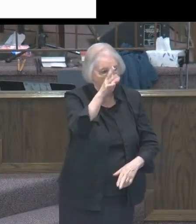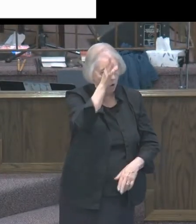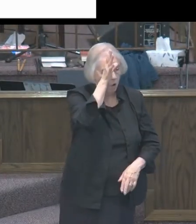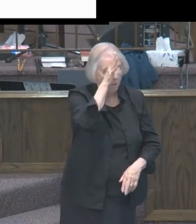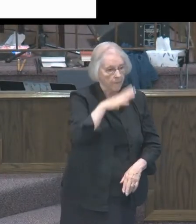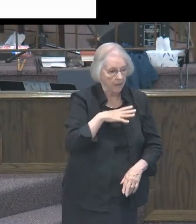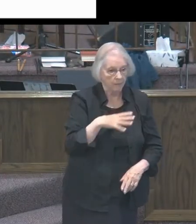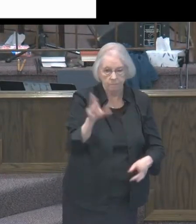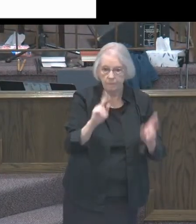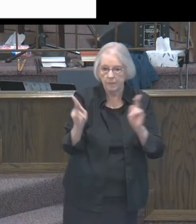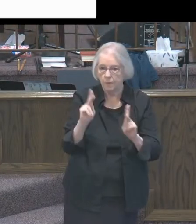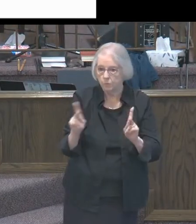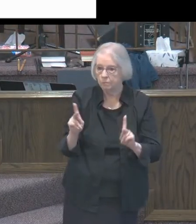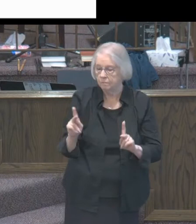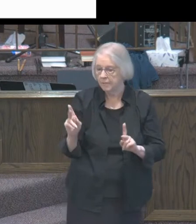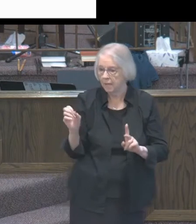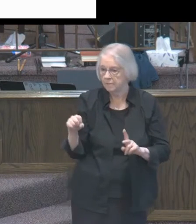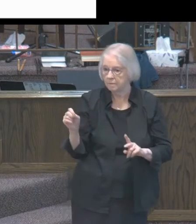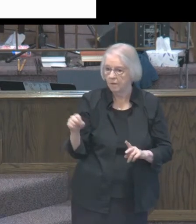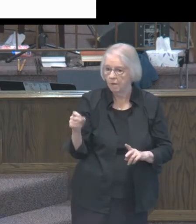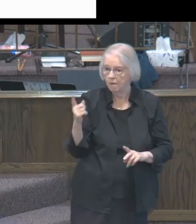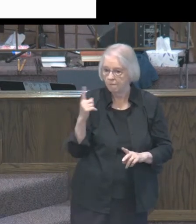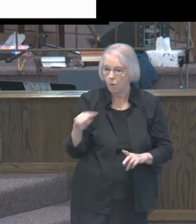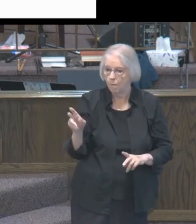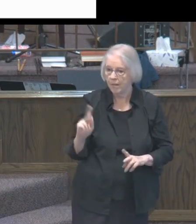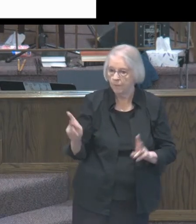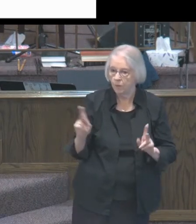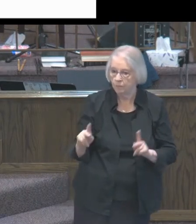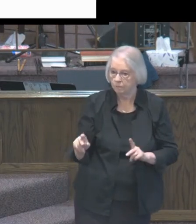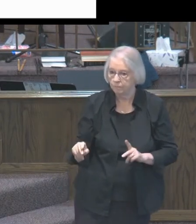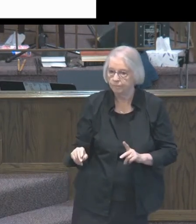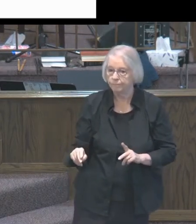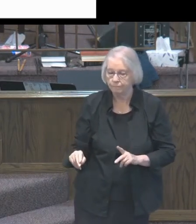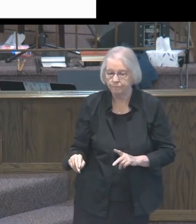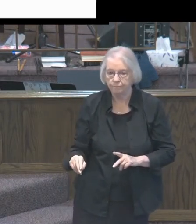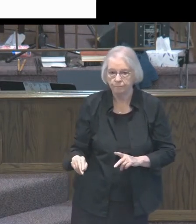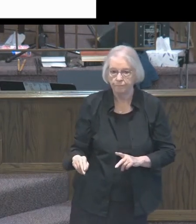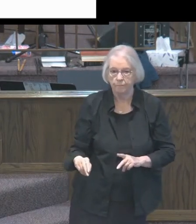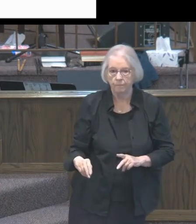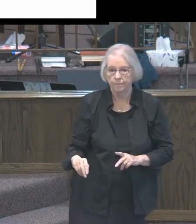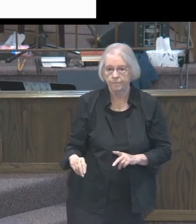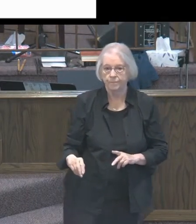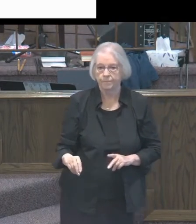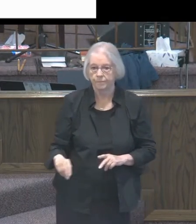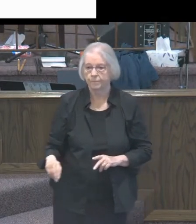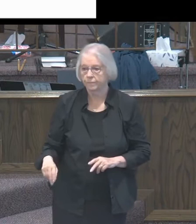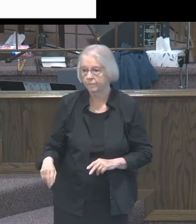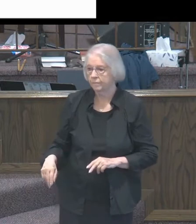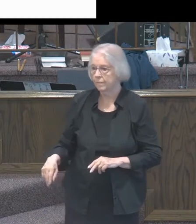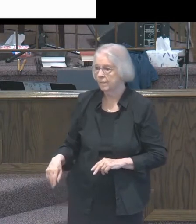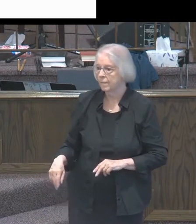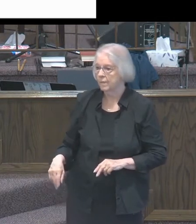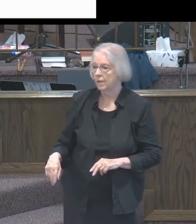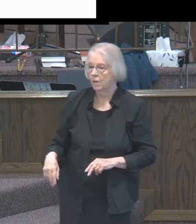the first of the Ten Commandments, the first four of the Ten Commandments, reverence for God, the last six of the Ten